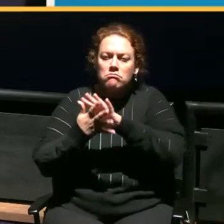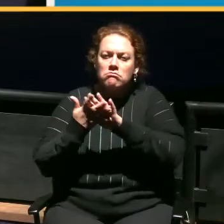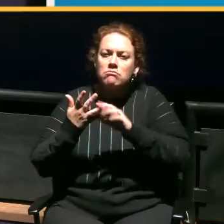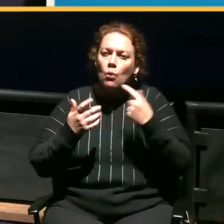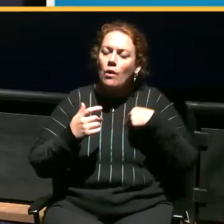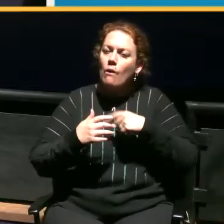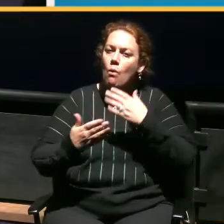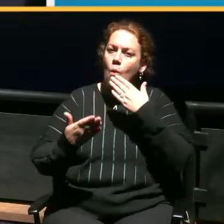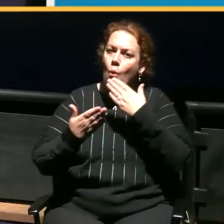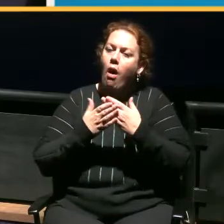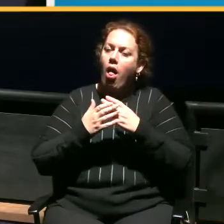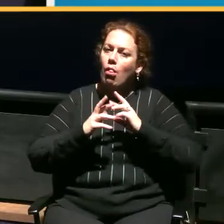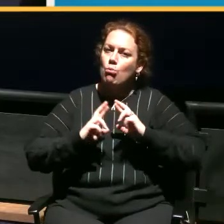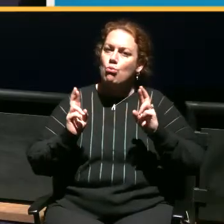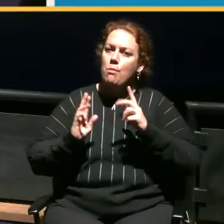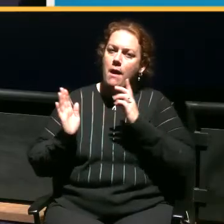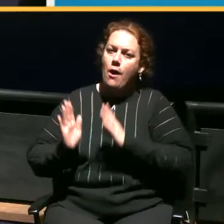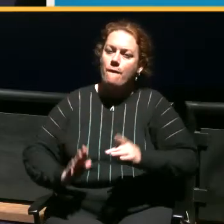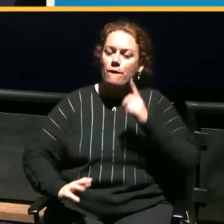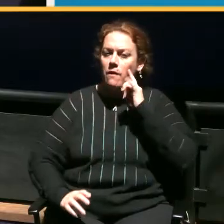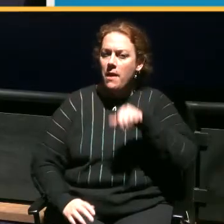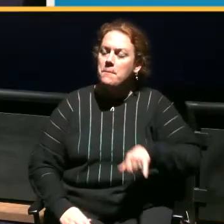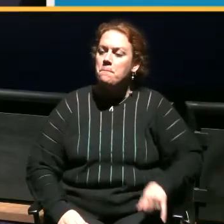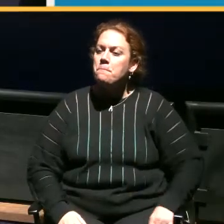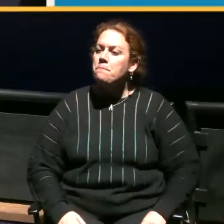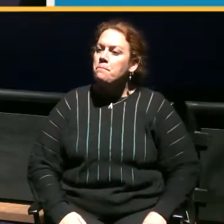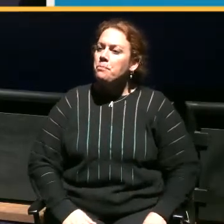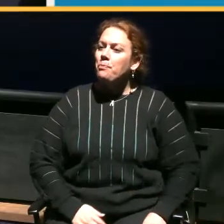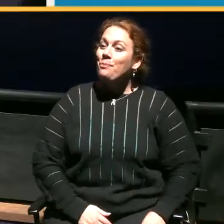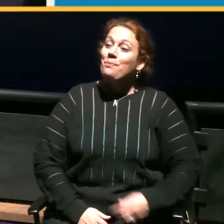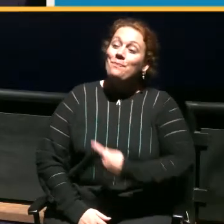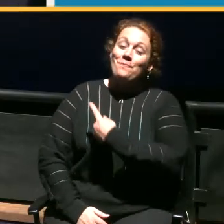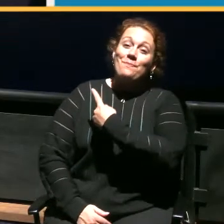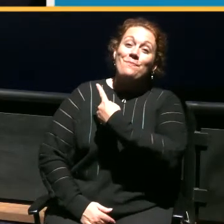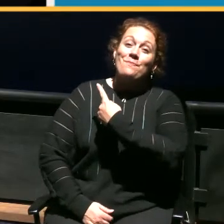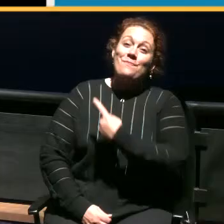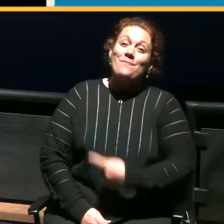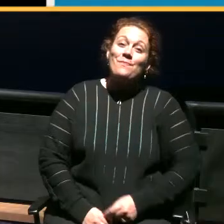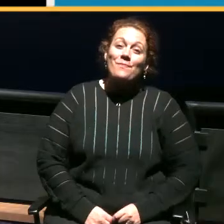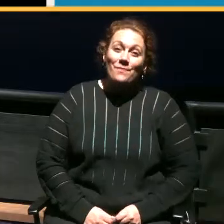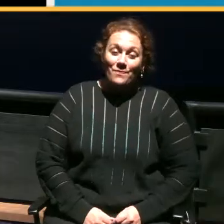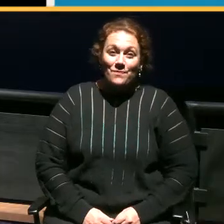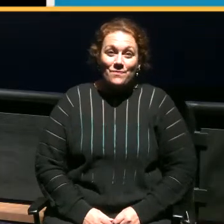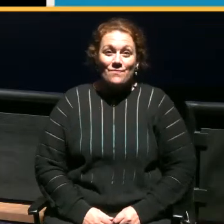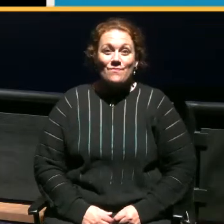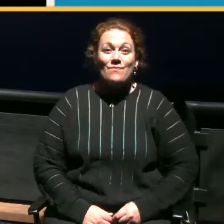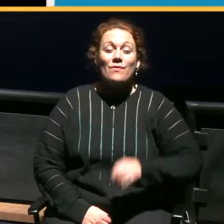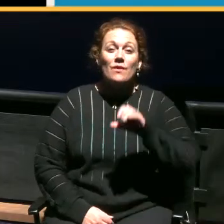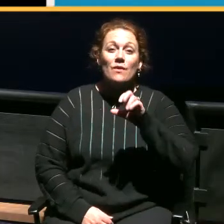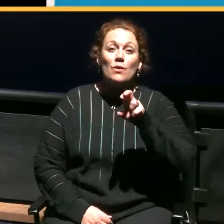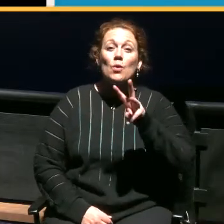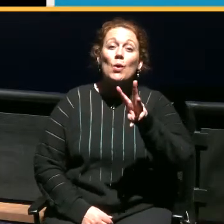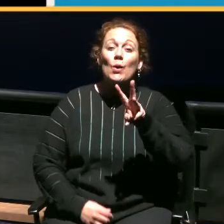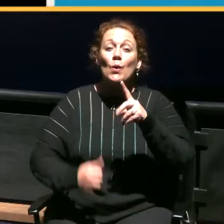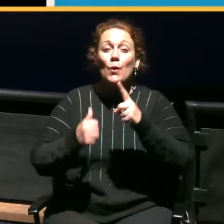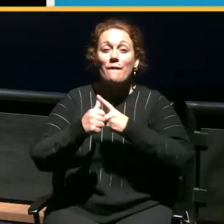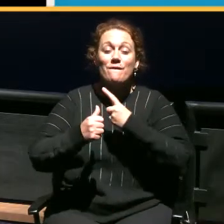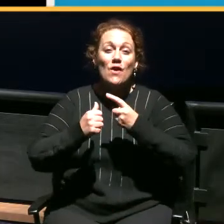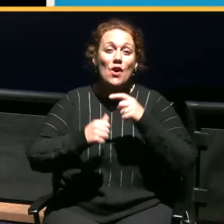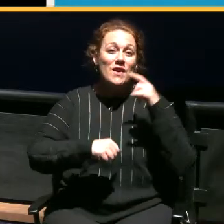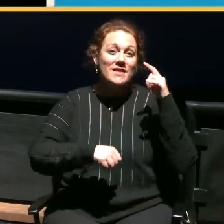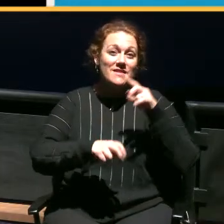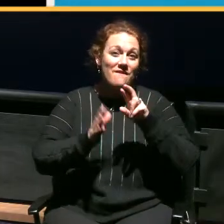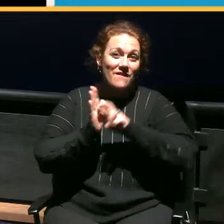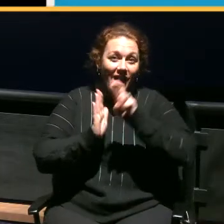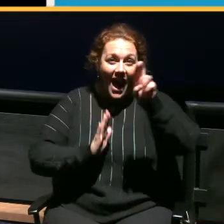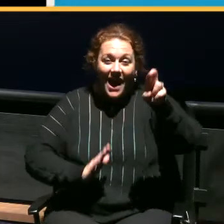prepared with our training to do that, do all those tasks. This is our crew from the first flight. That's me